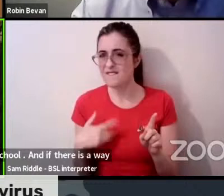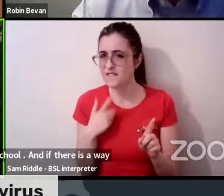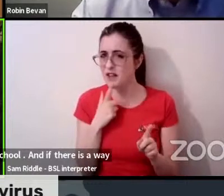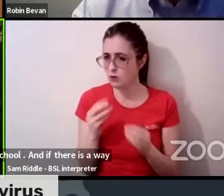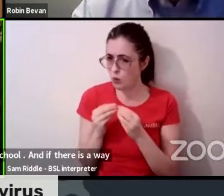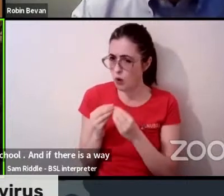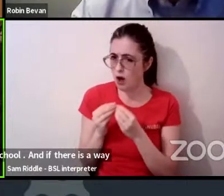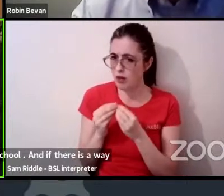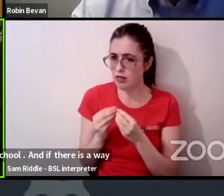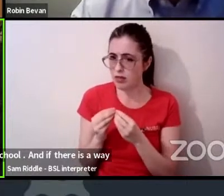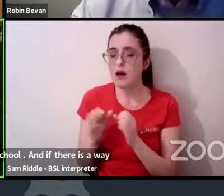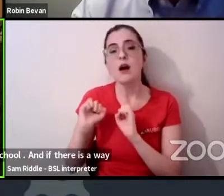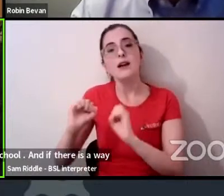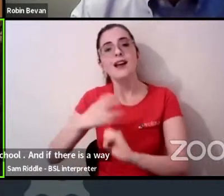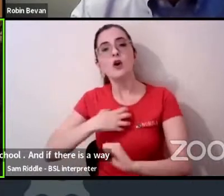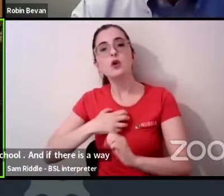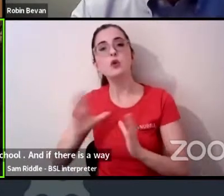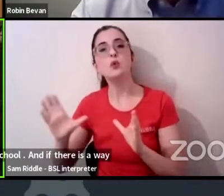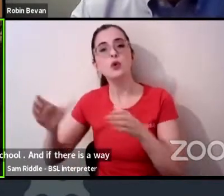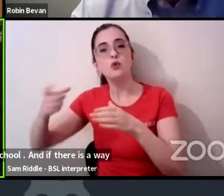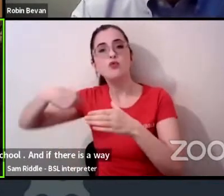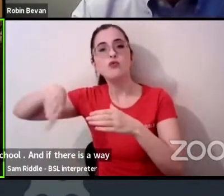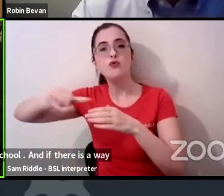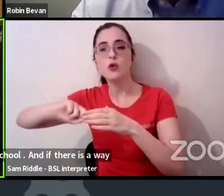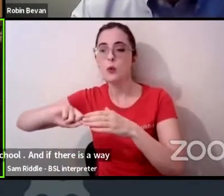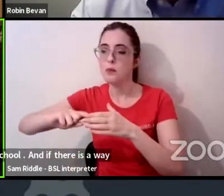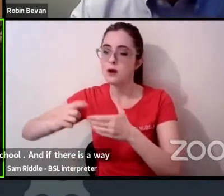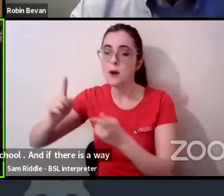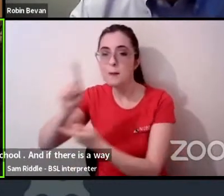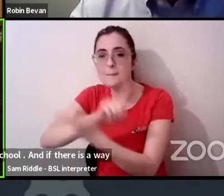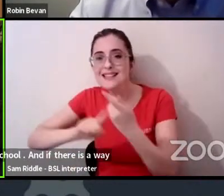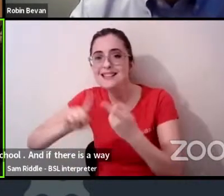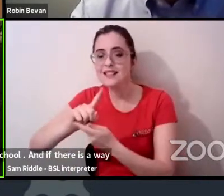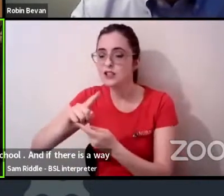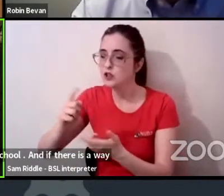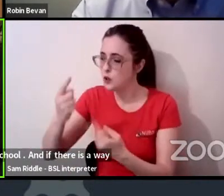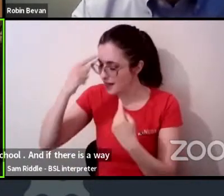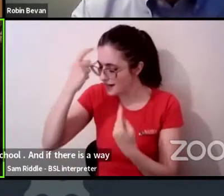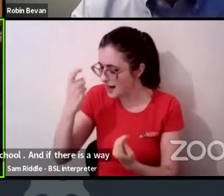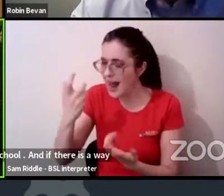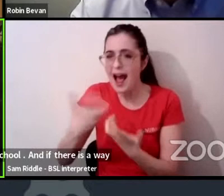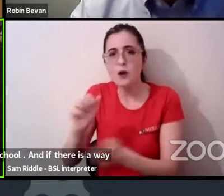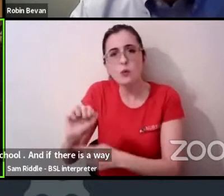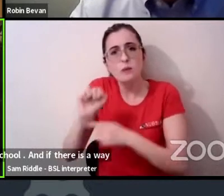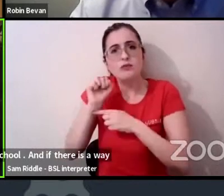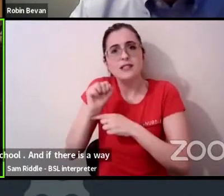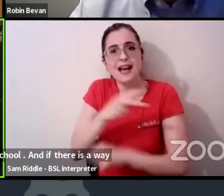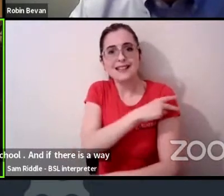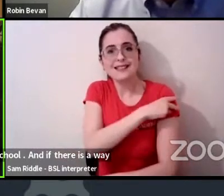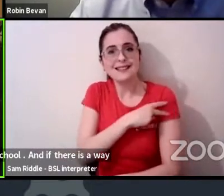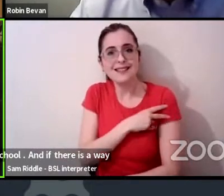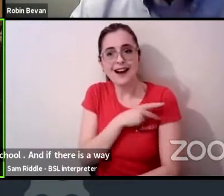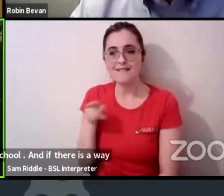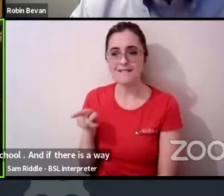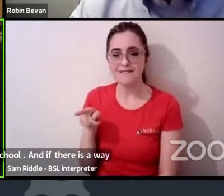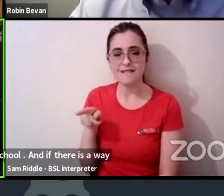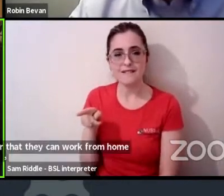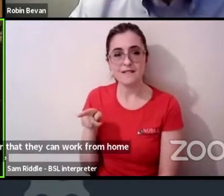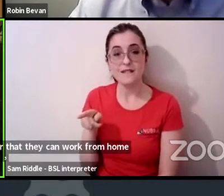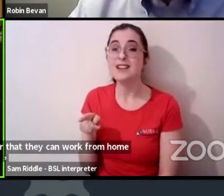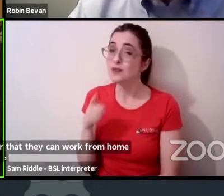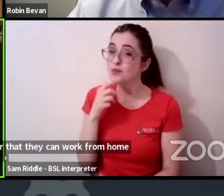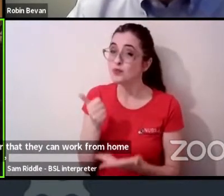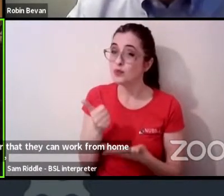about, how do we protect those staff who are most at risk in this situation? And that is part of the guidance we've given